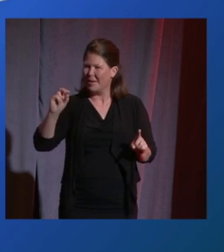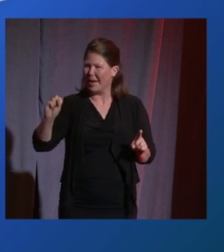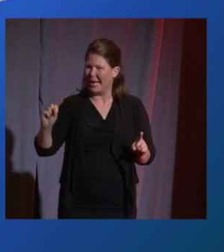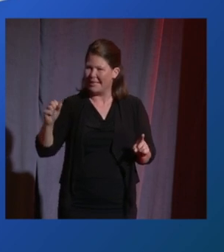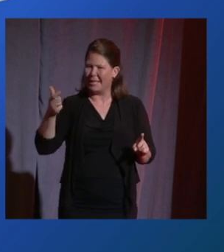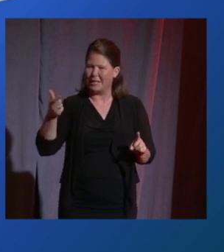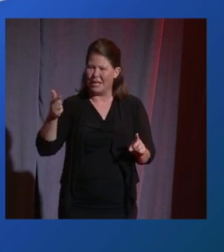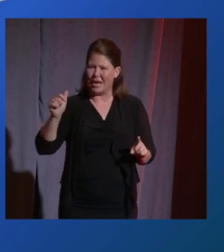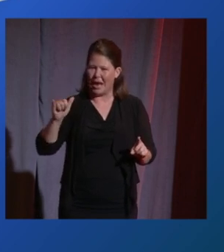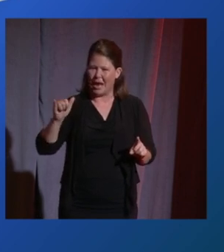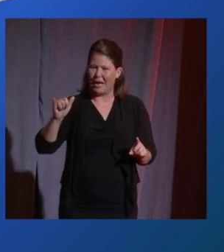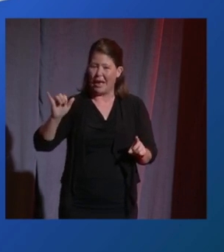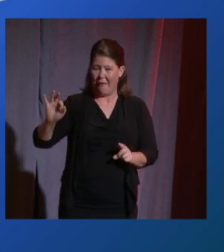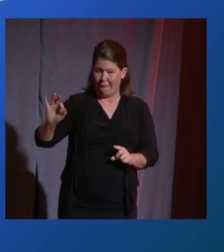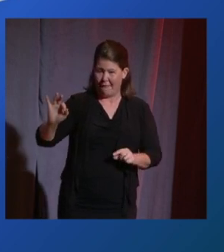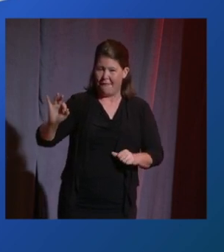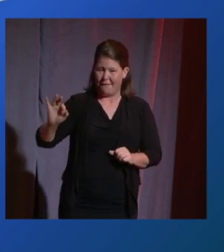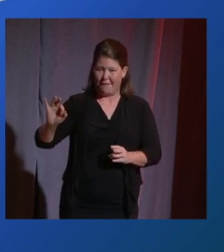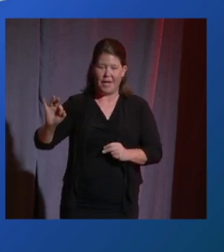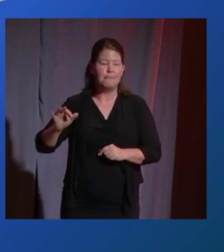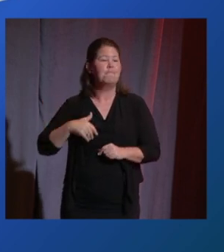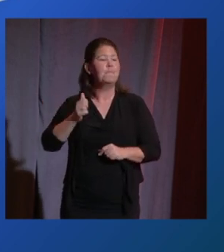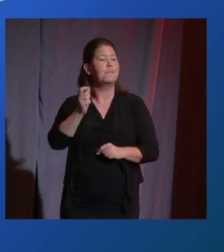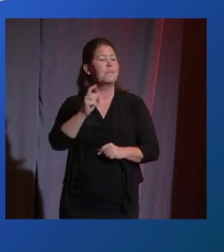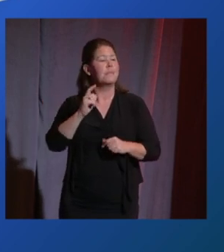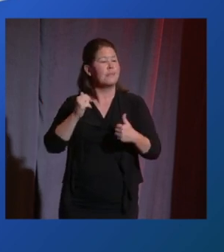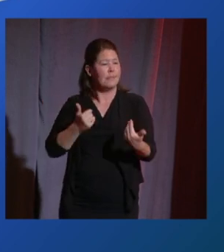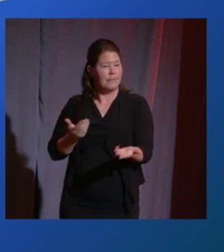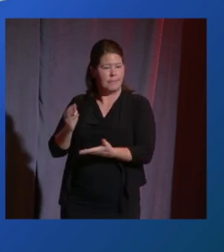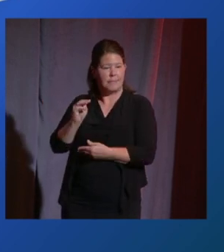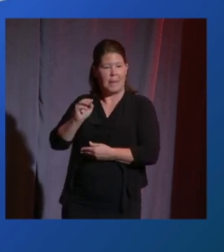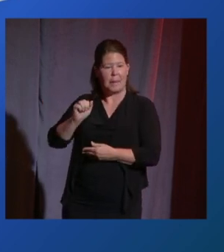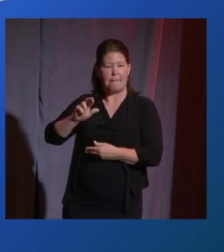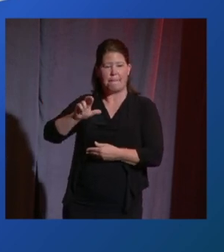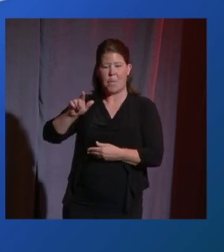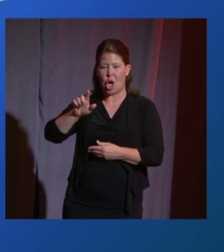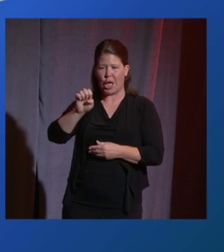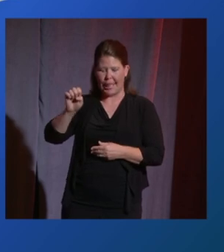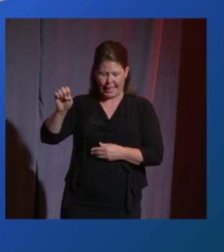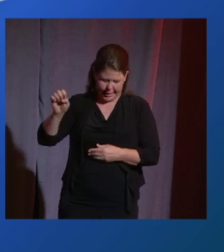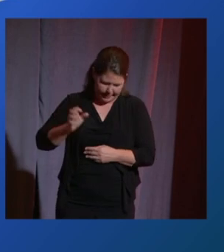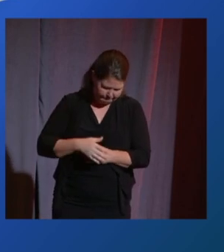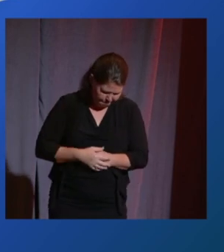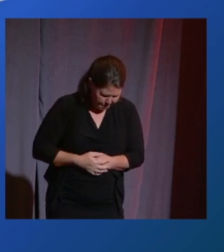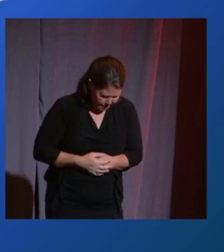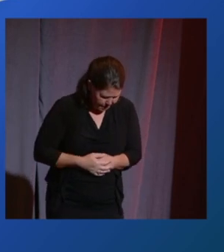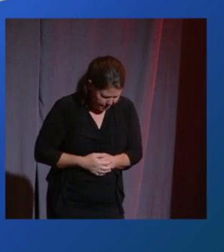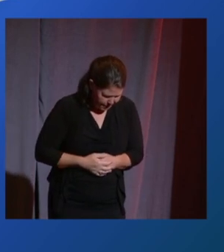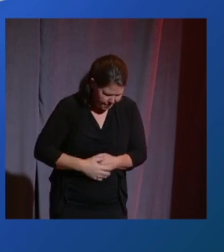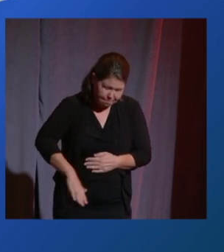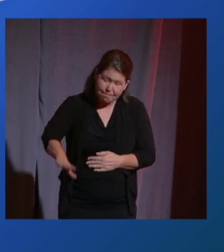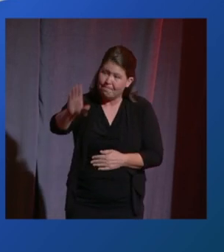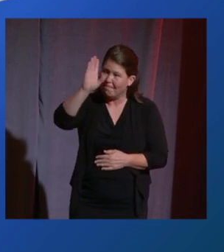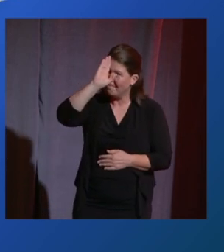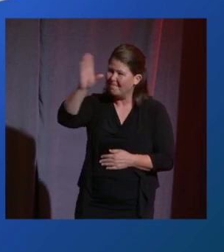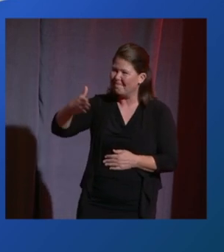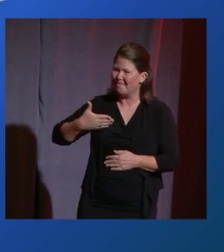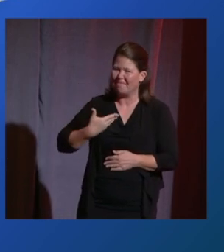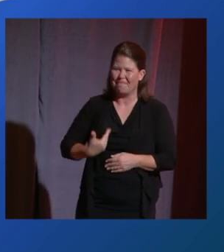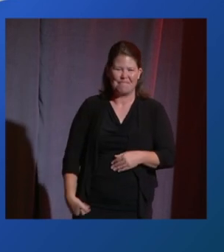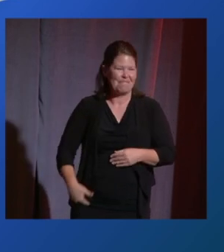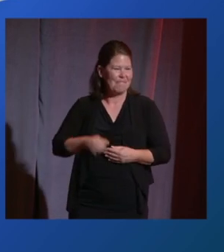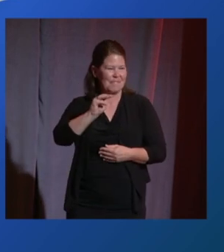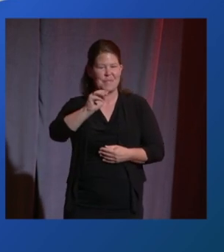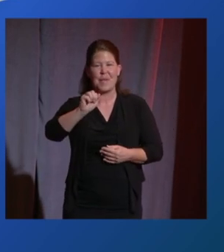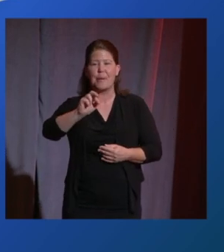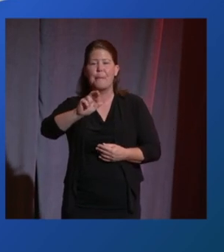slooh NG stage Marley Mallette Marley hi yes my name is Marley I am recently